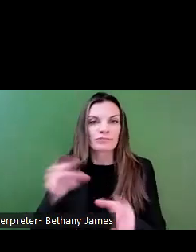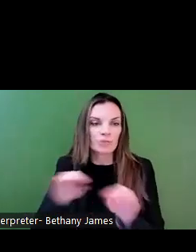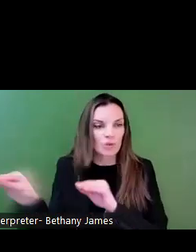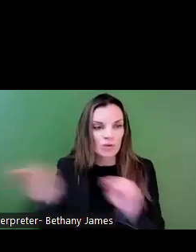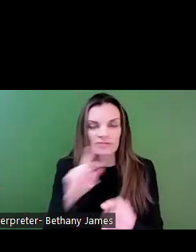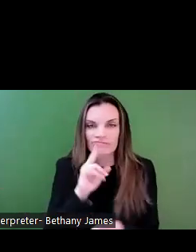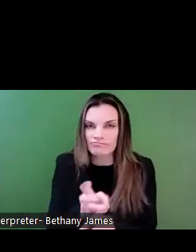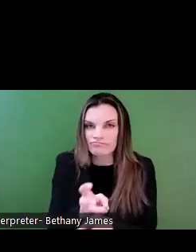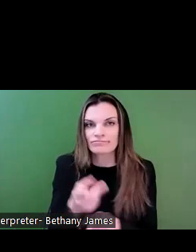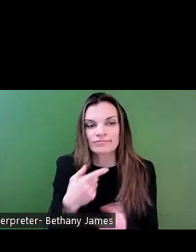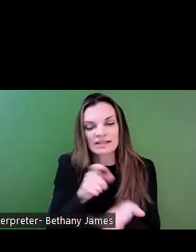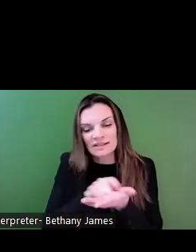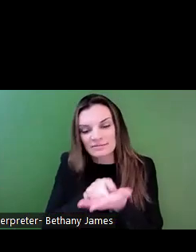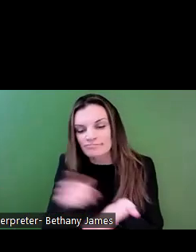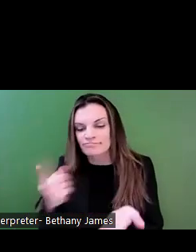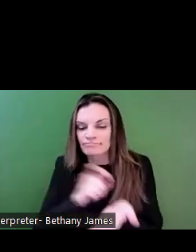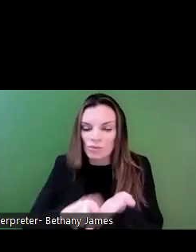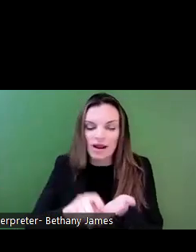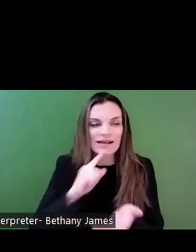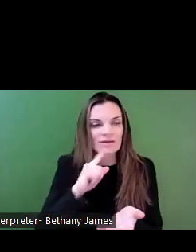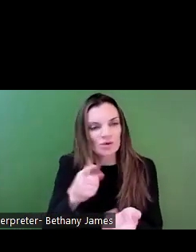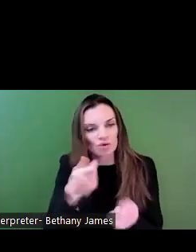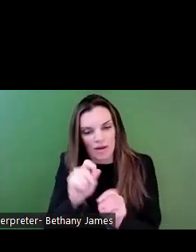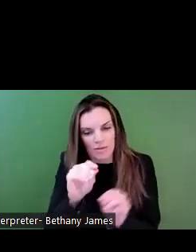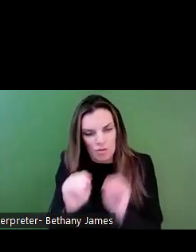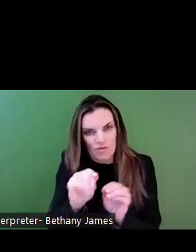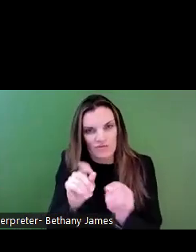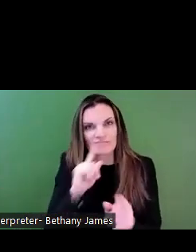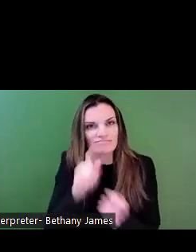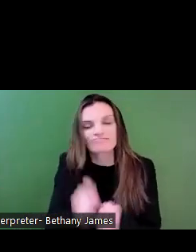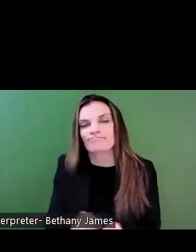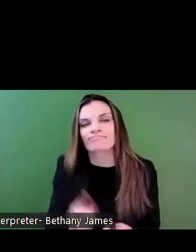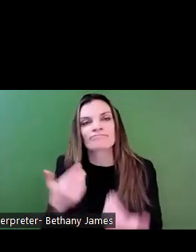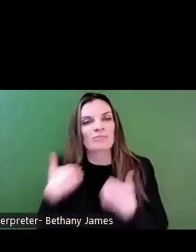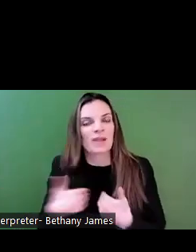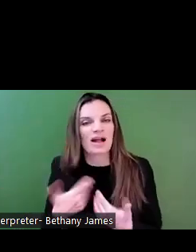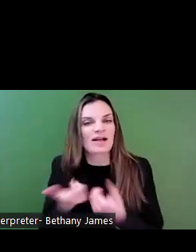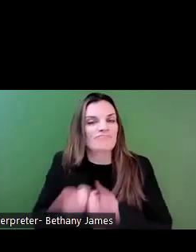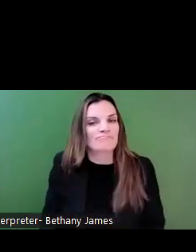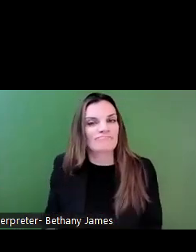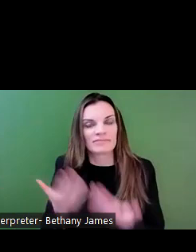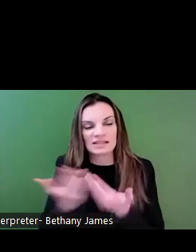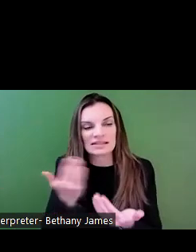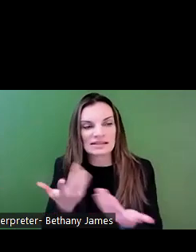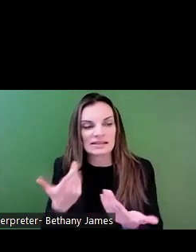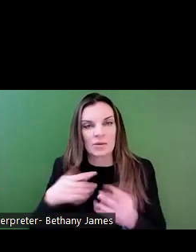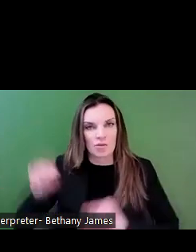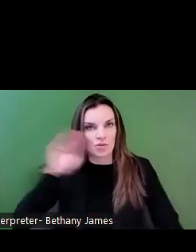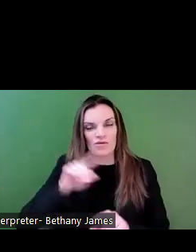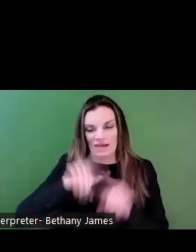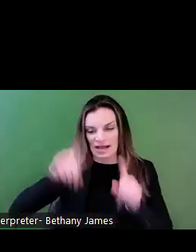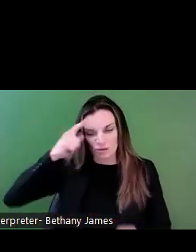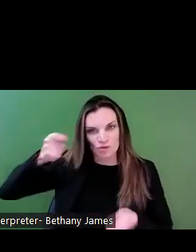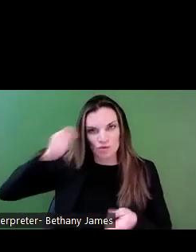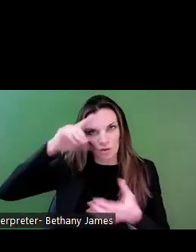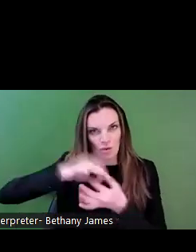precision or detailed work tasks, and could experience general muscle fatigue or lack of coordination. Depending on the area of the brain where the